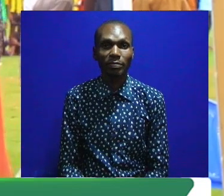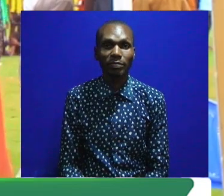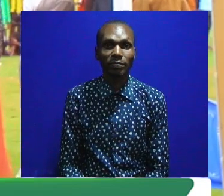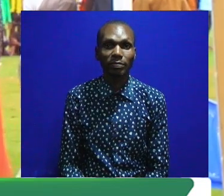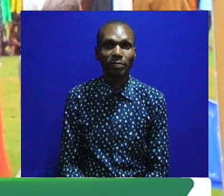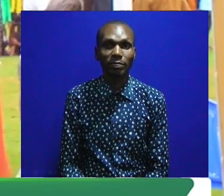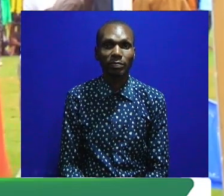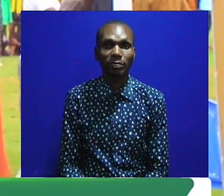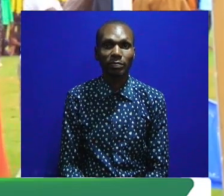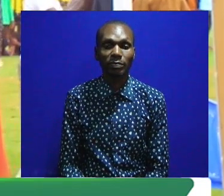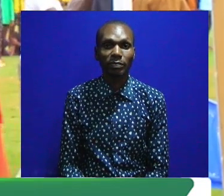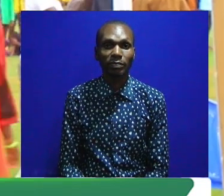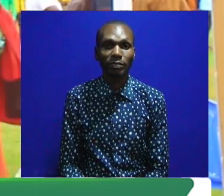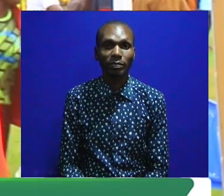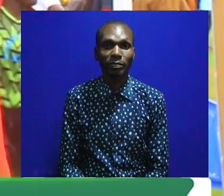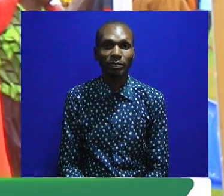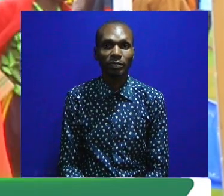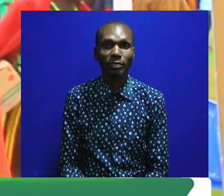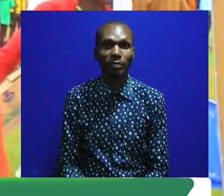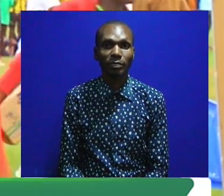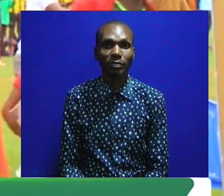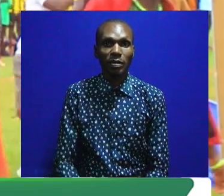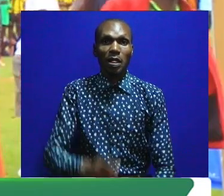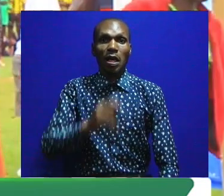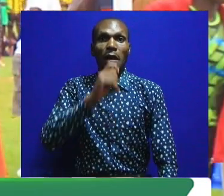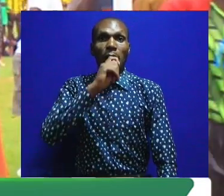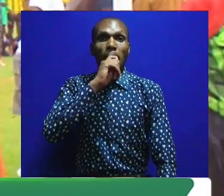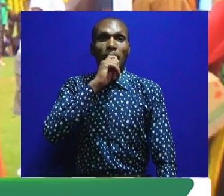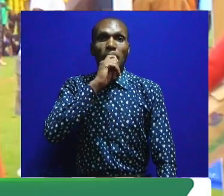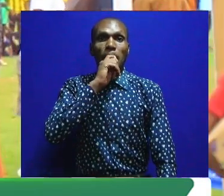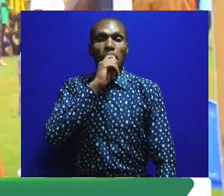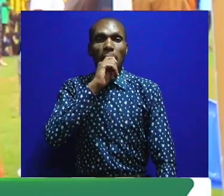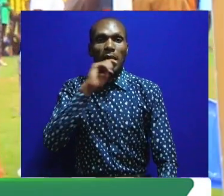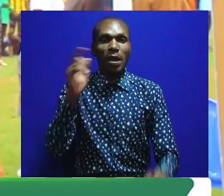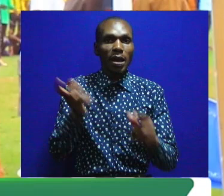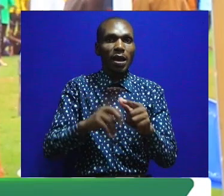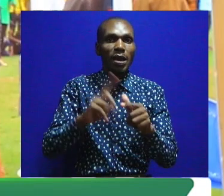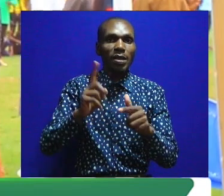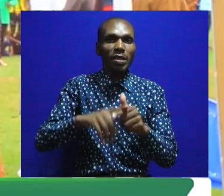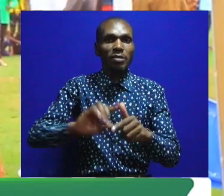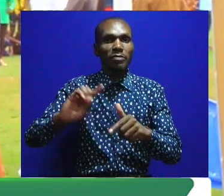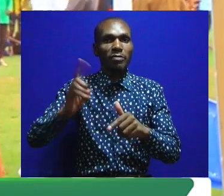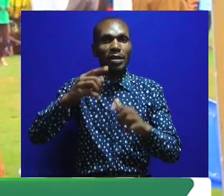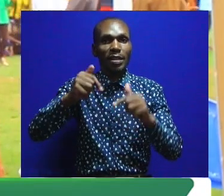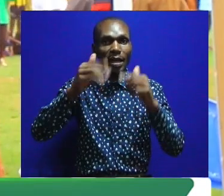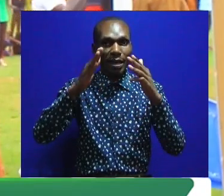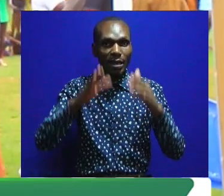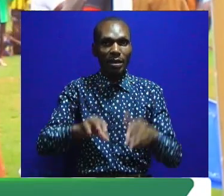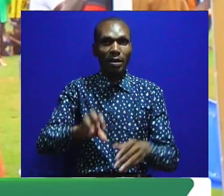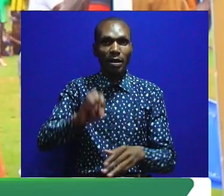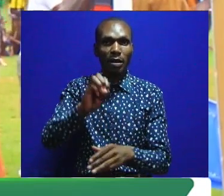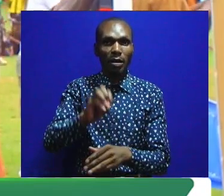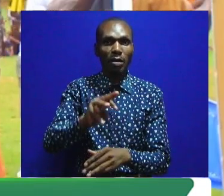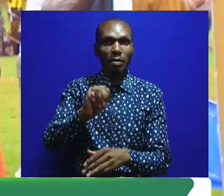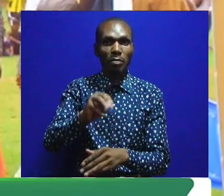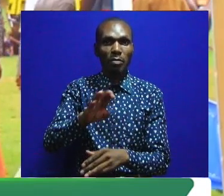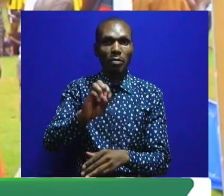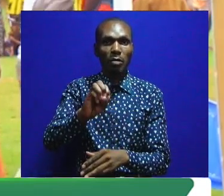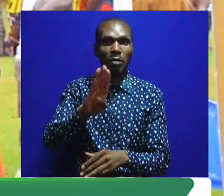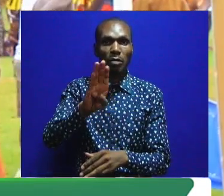the coach for Ndonyo handball teams. We played the first final against Tamavera and we defeated them